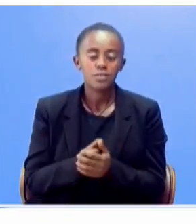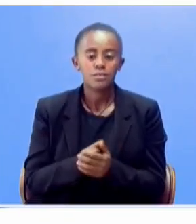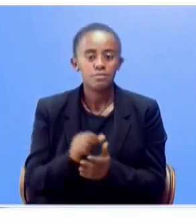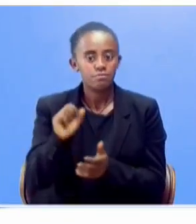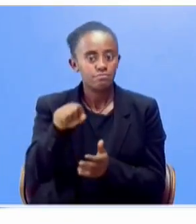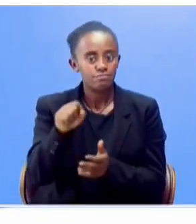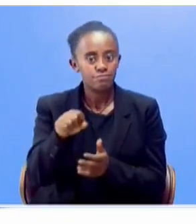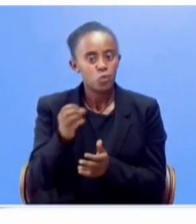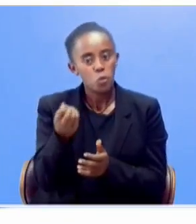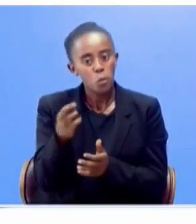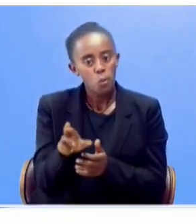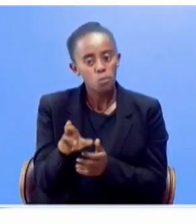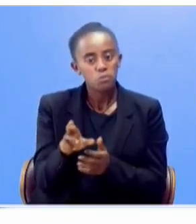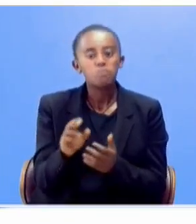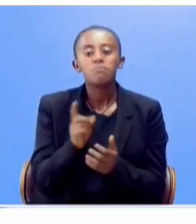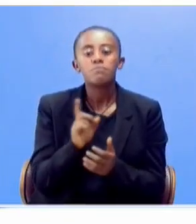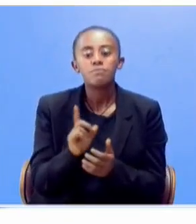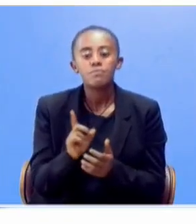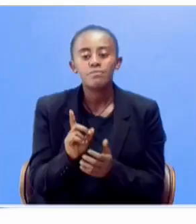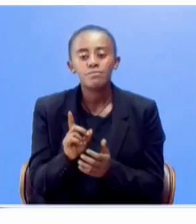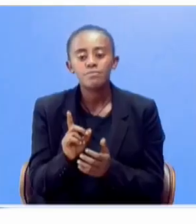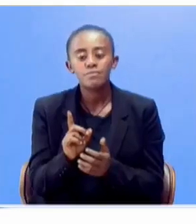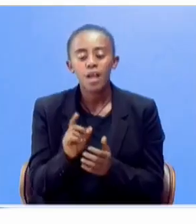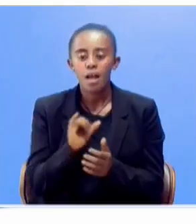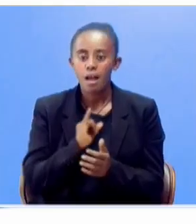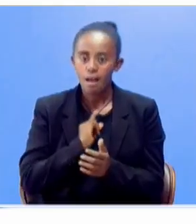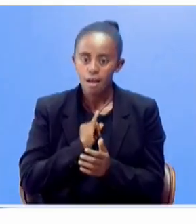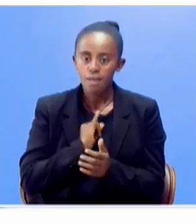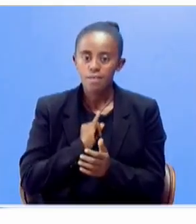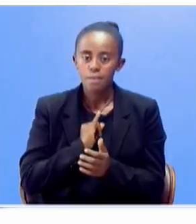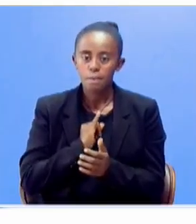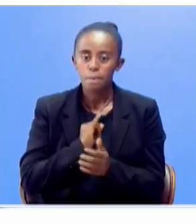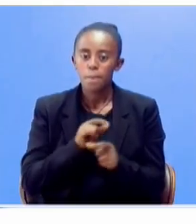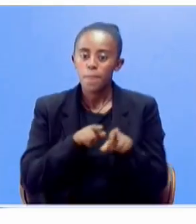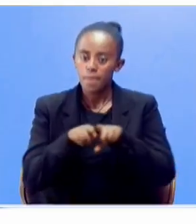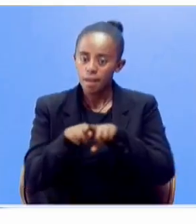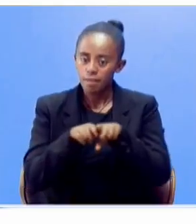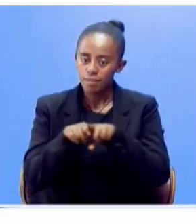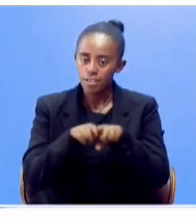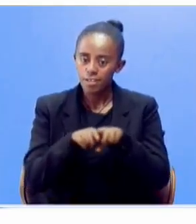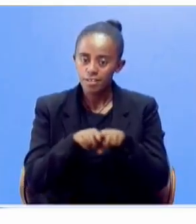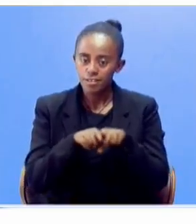Yes? Or you say what? I agree.